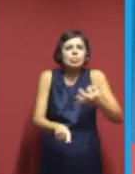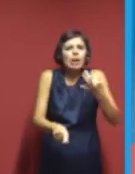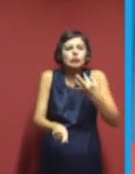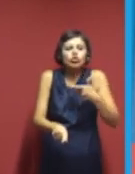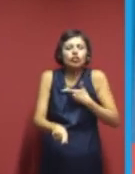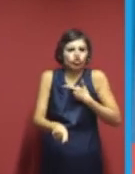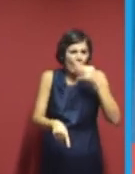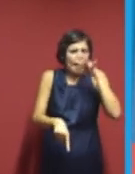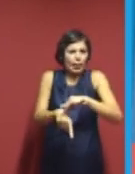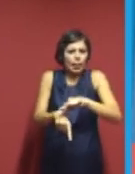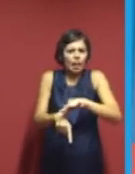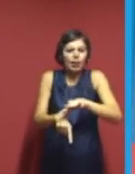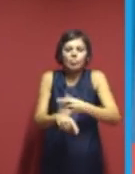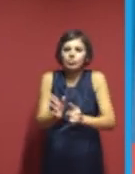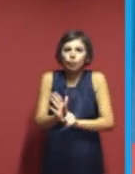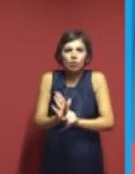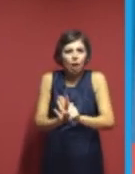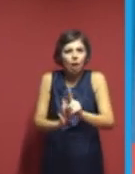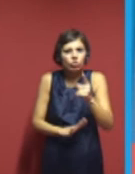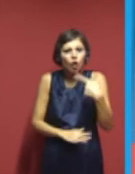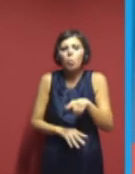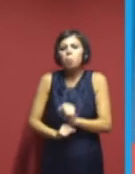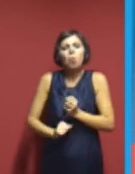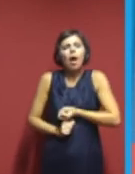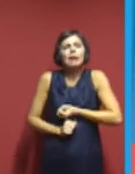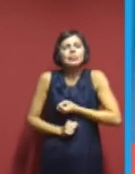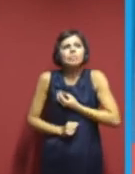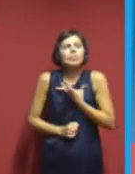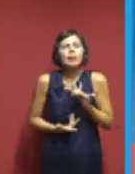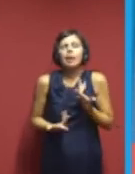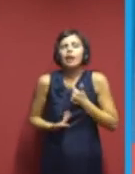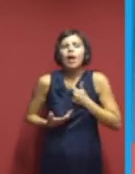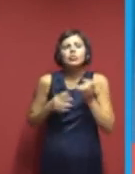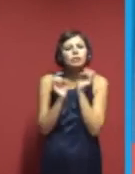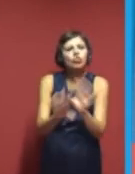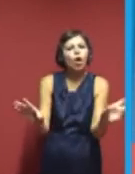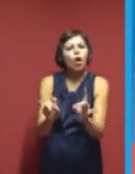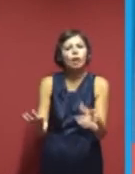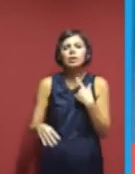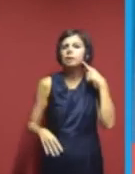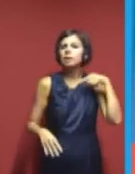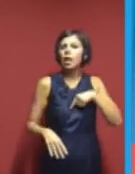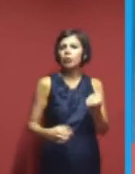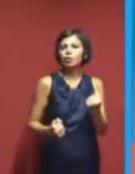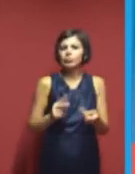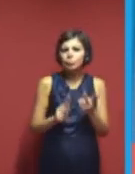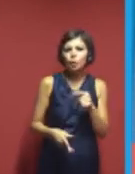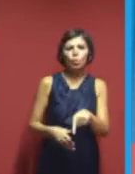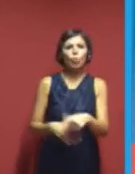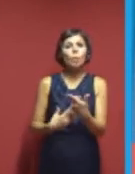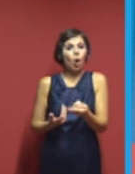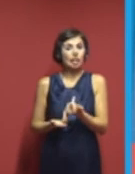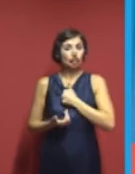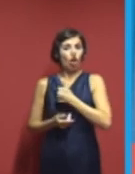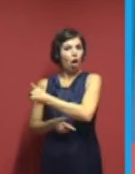feel power, to develop social skills when in a community, and also to be recognized for creativity in an area that's